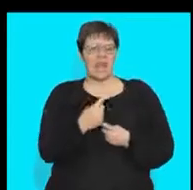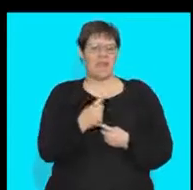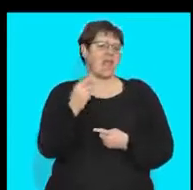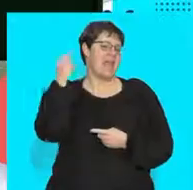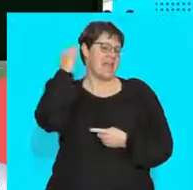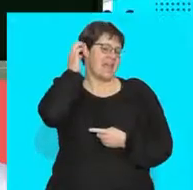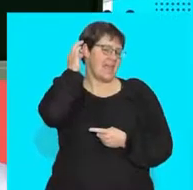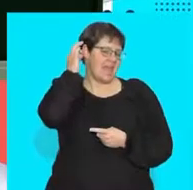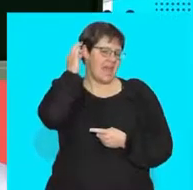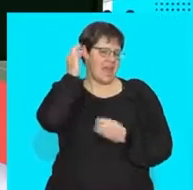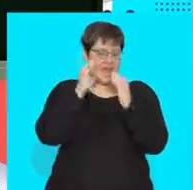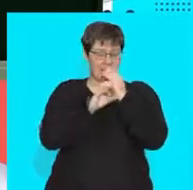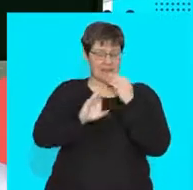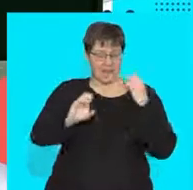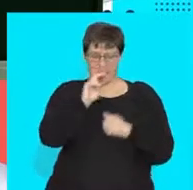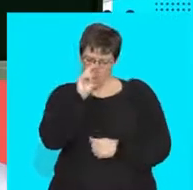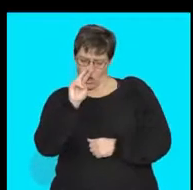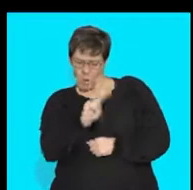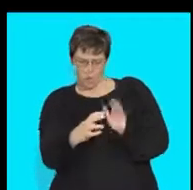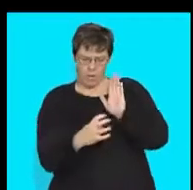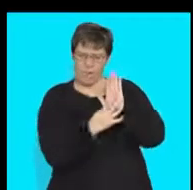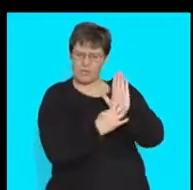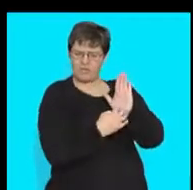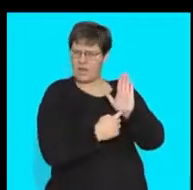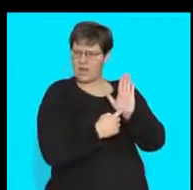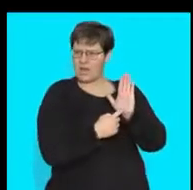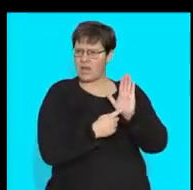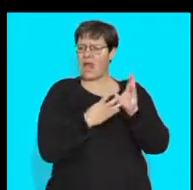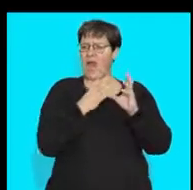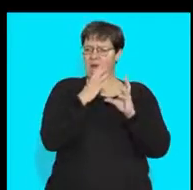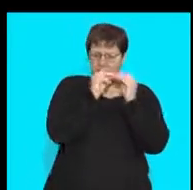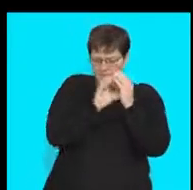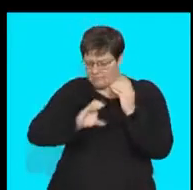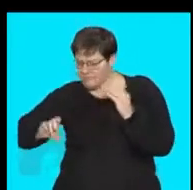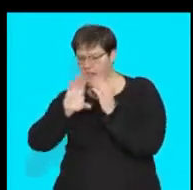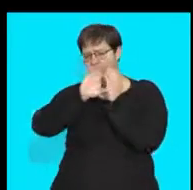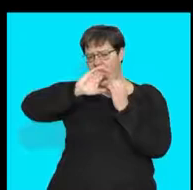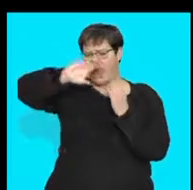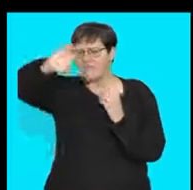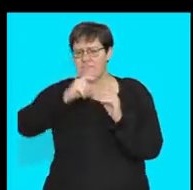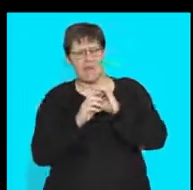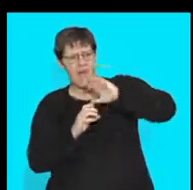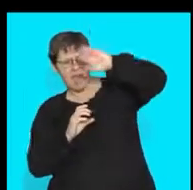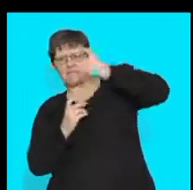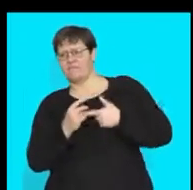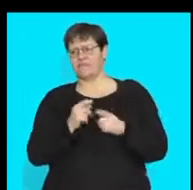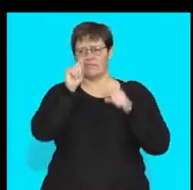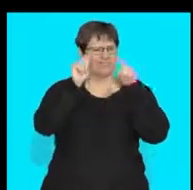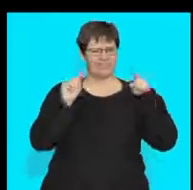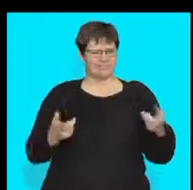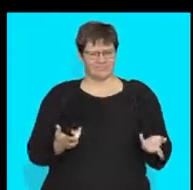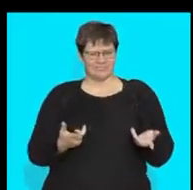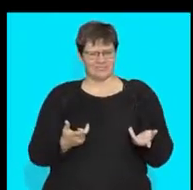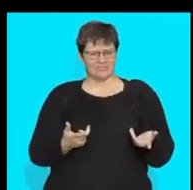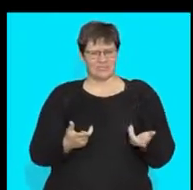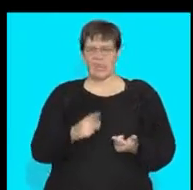canal. But if you look at this diagram, you'll see there's a canal, there's a canal, there's a canal, there's a canal.